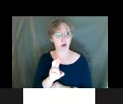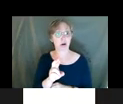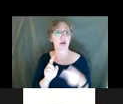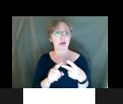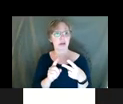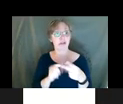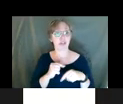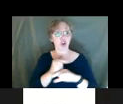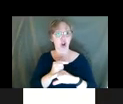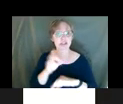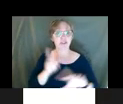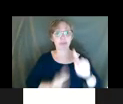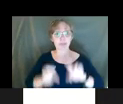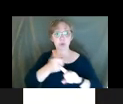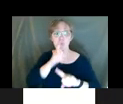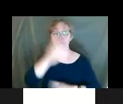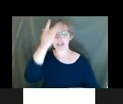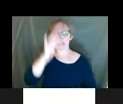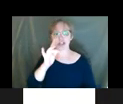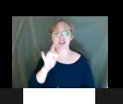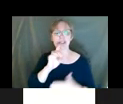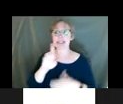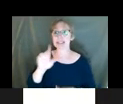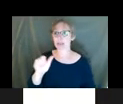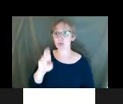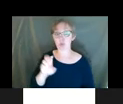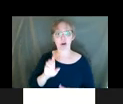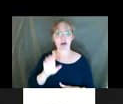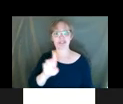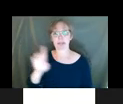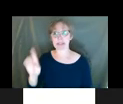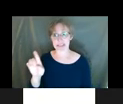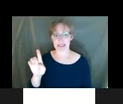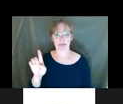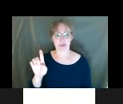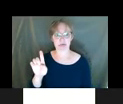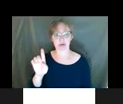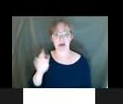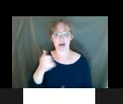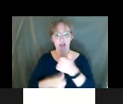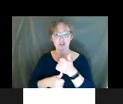and developmentally disabled, Article 17A.